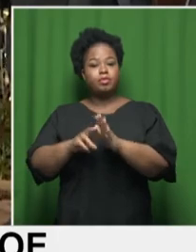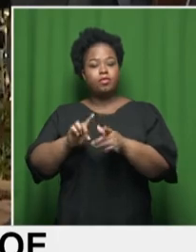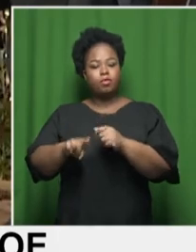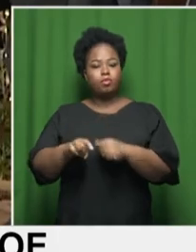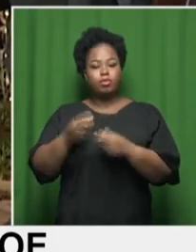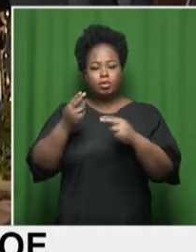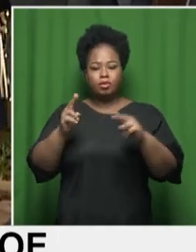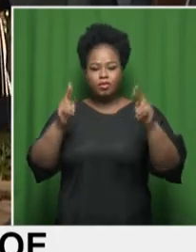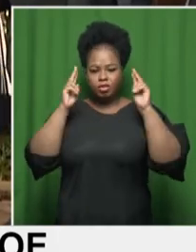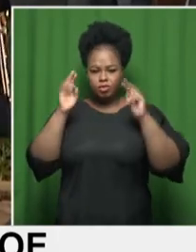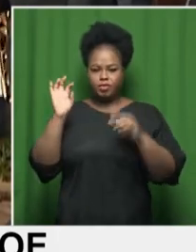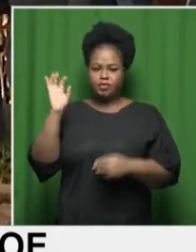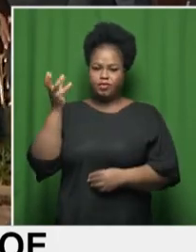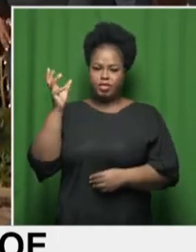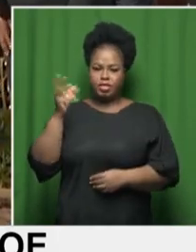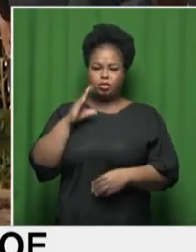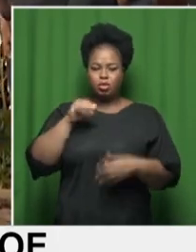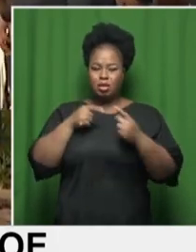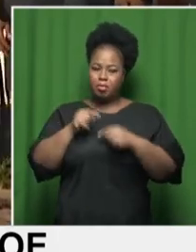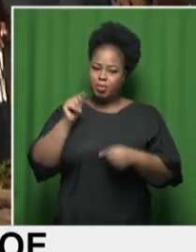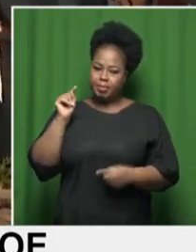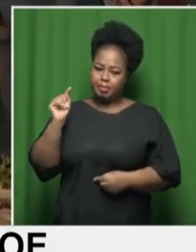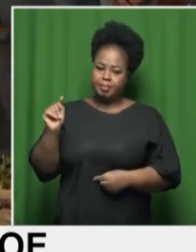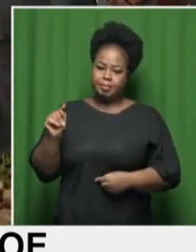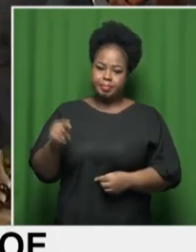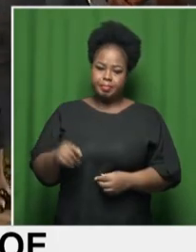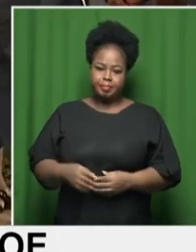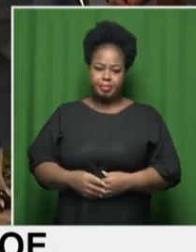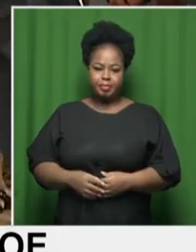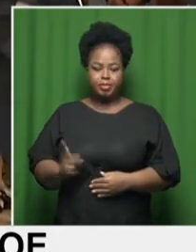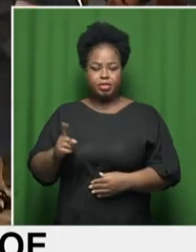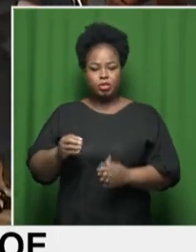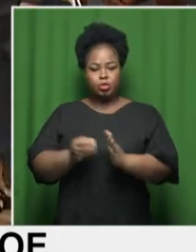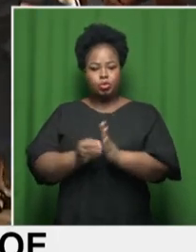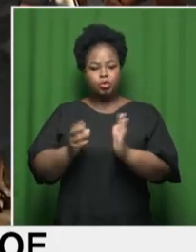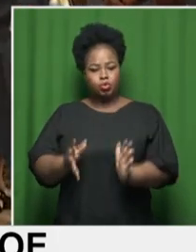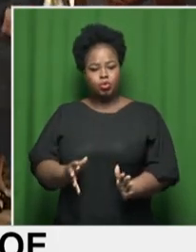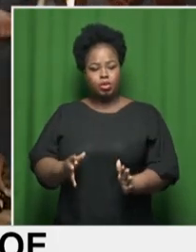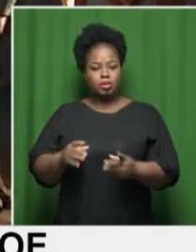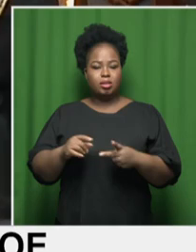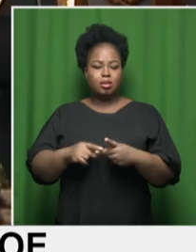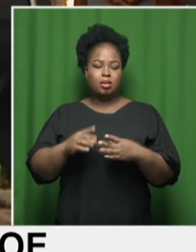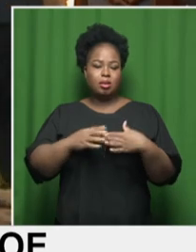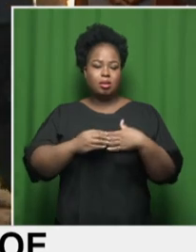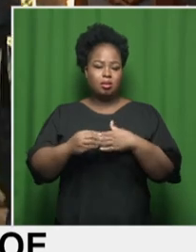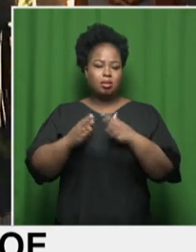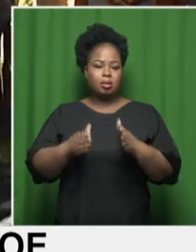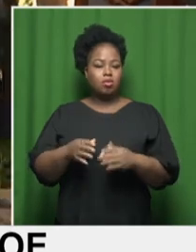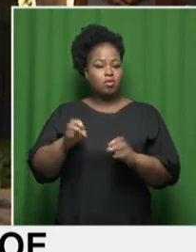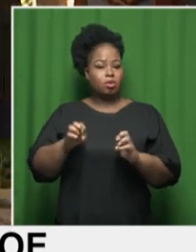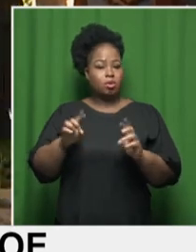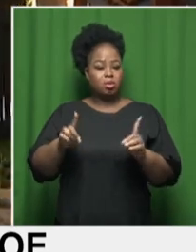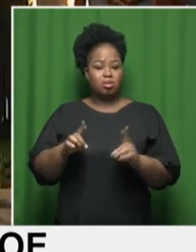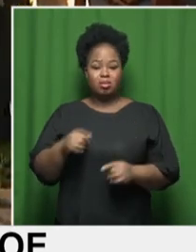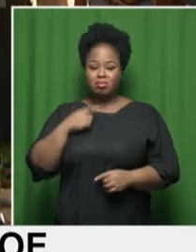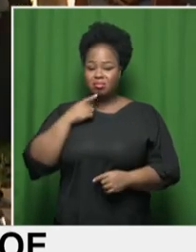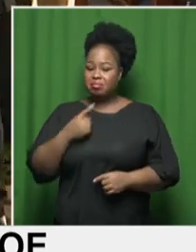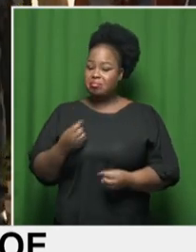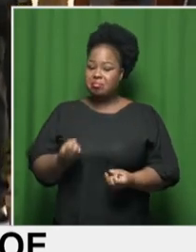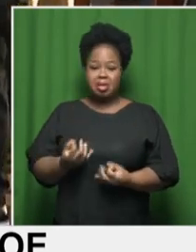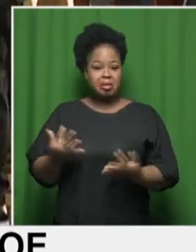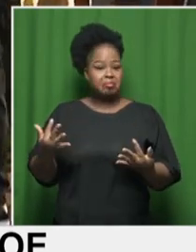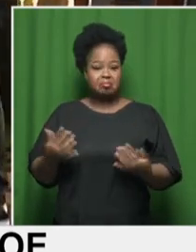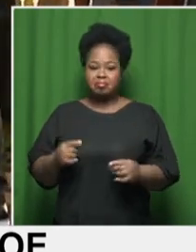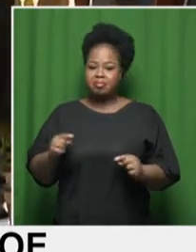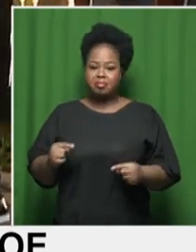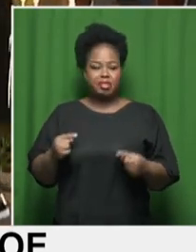Free State was talking about him as a student as well as the leader of education, that not many can be able to